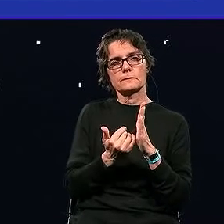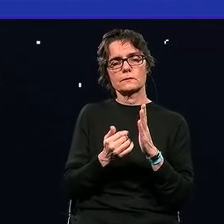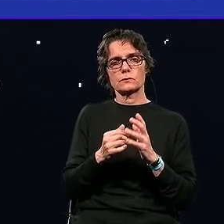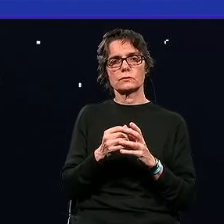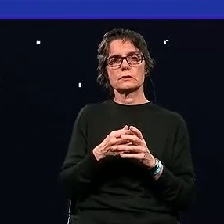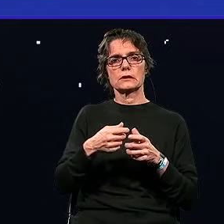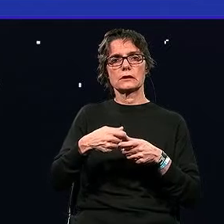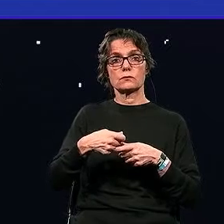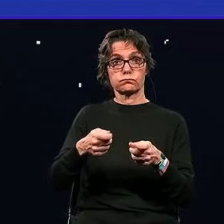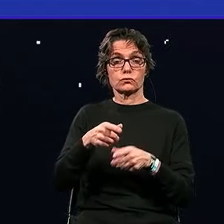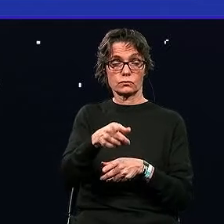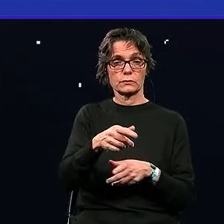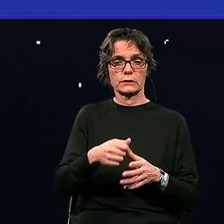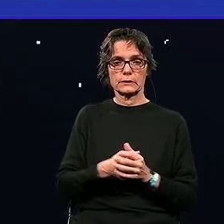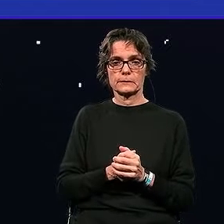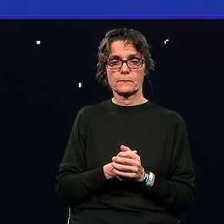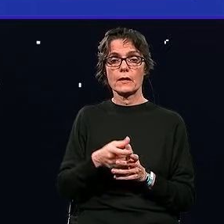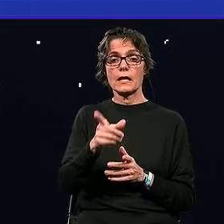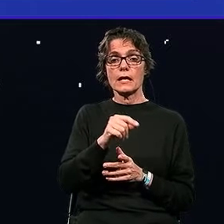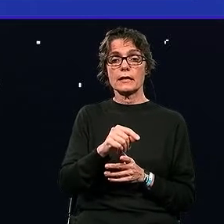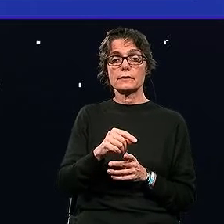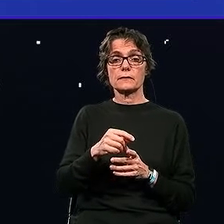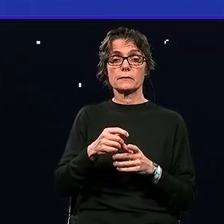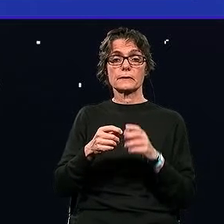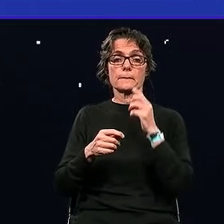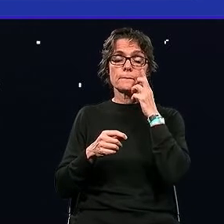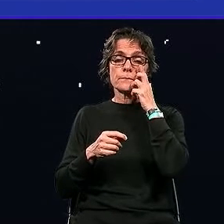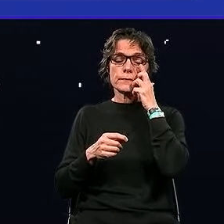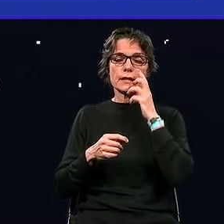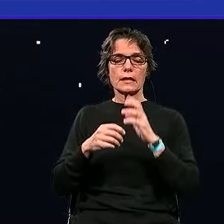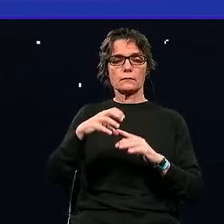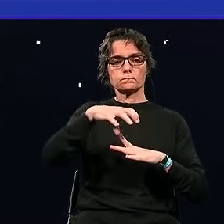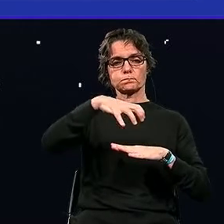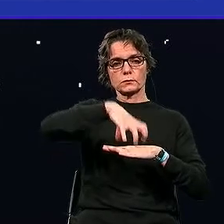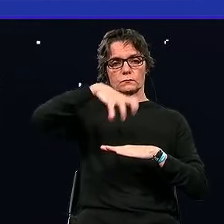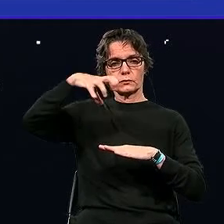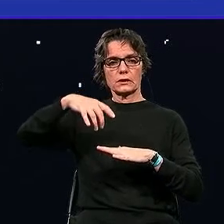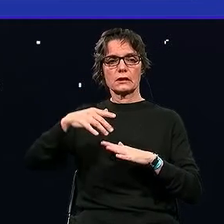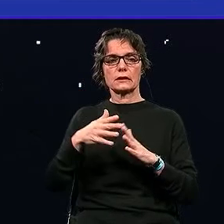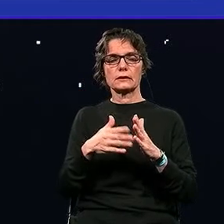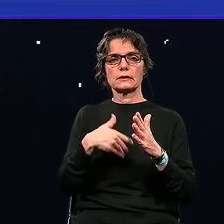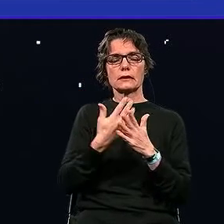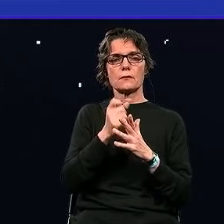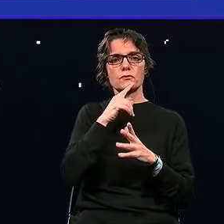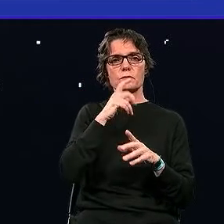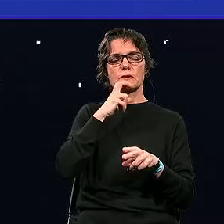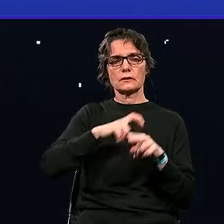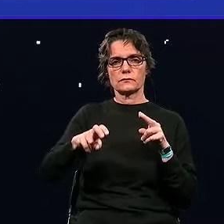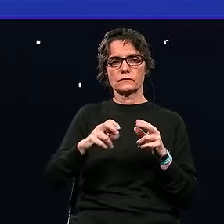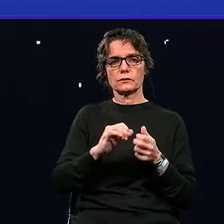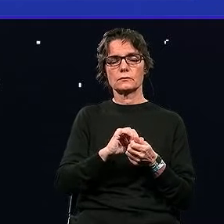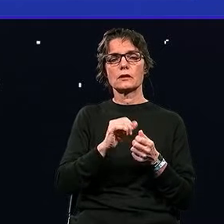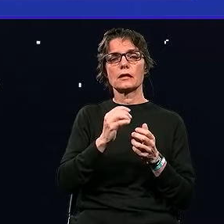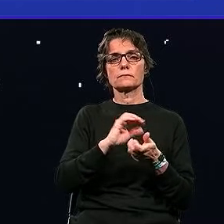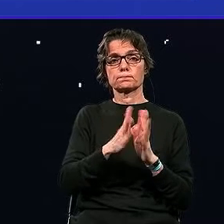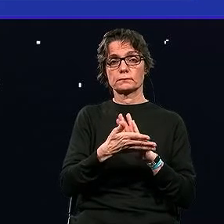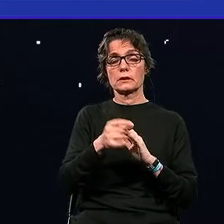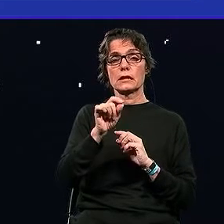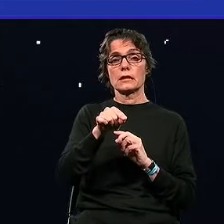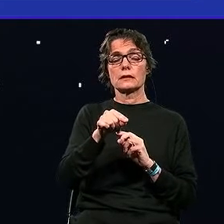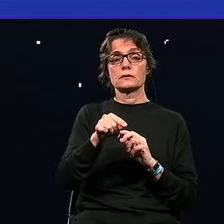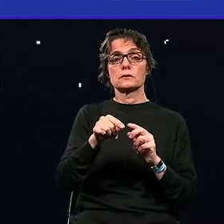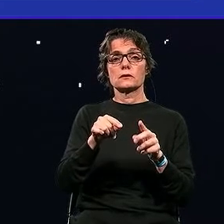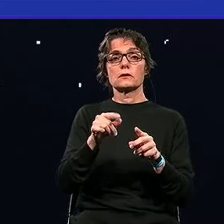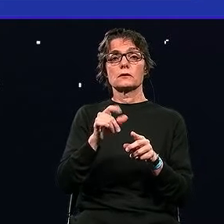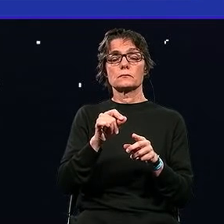efficiency is another enormous opportunity. Here in Europe, we use about 400 trillion watt-hours every